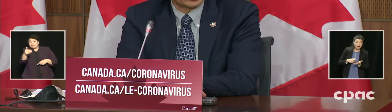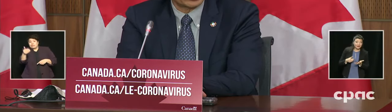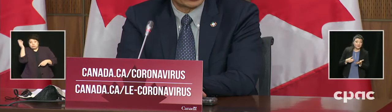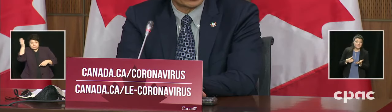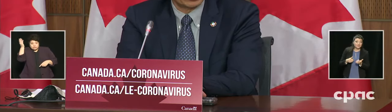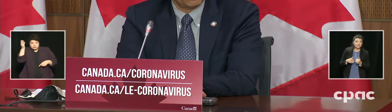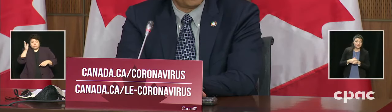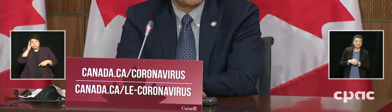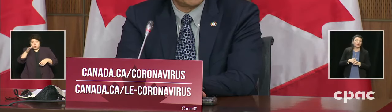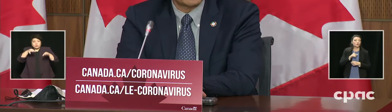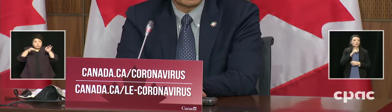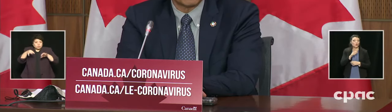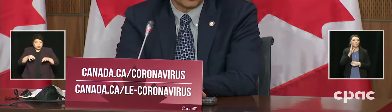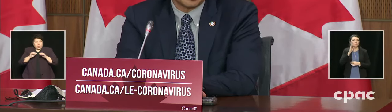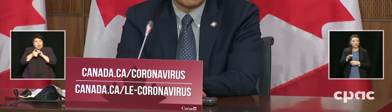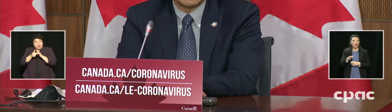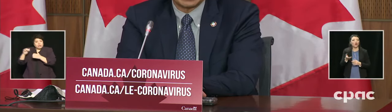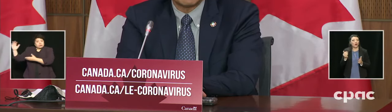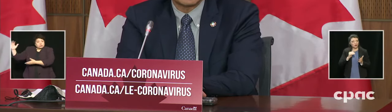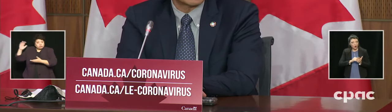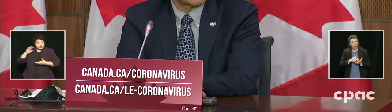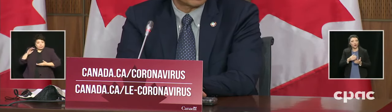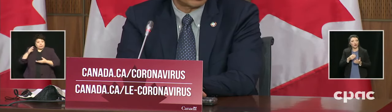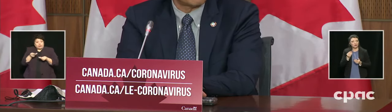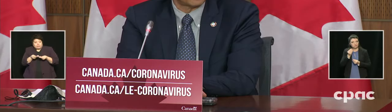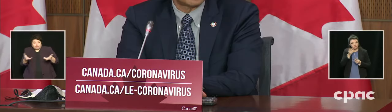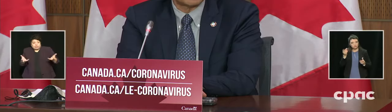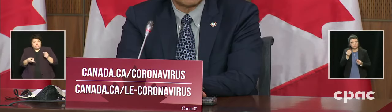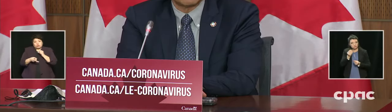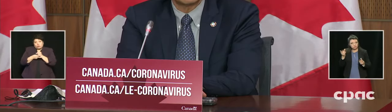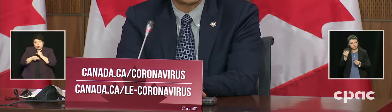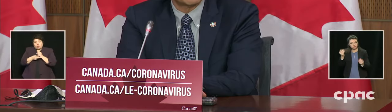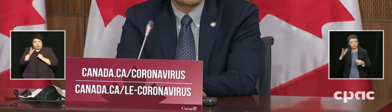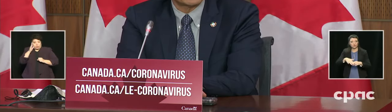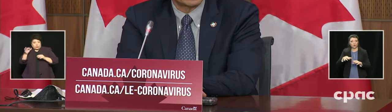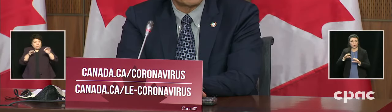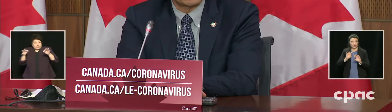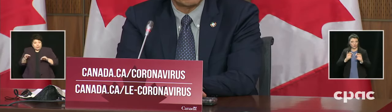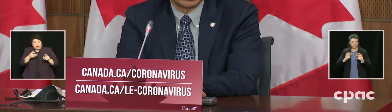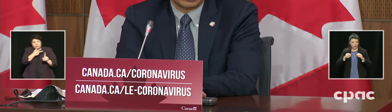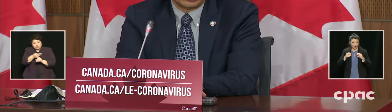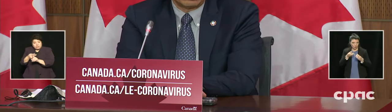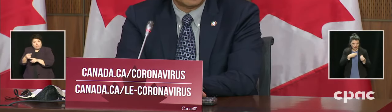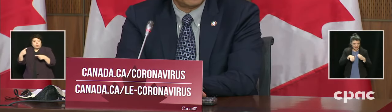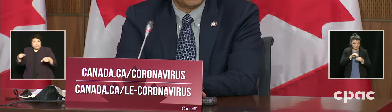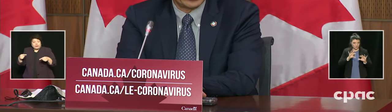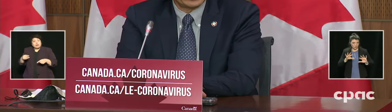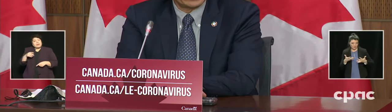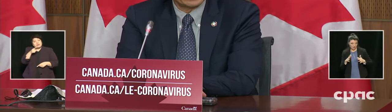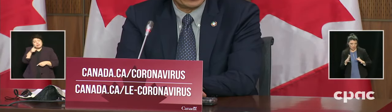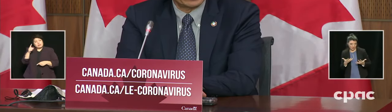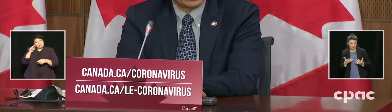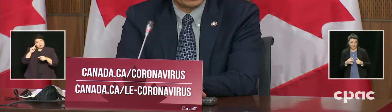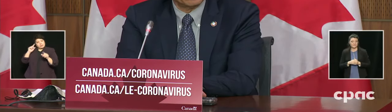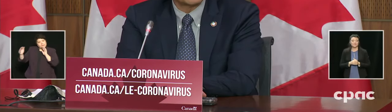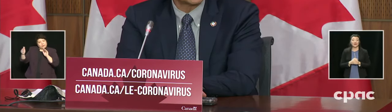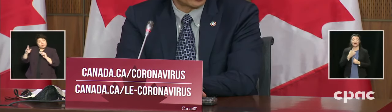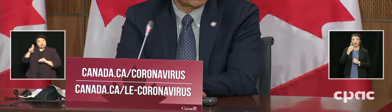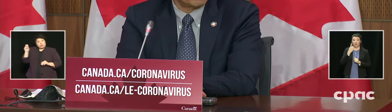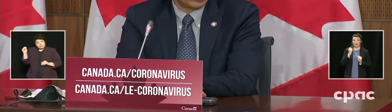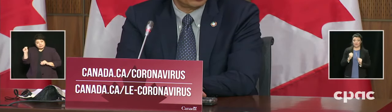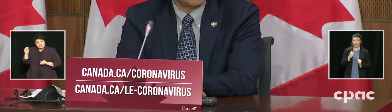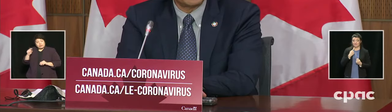including logistics. One of the things I will point out now, just for everyone to think about, is that, look at the United States,